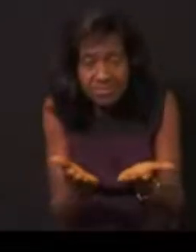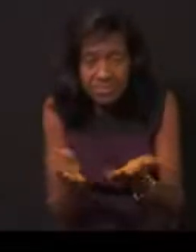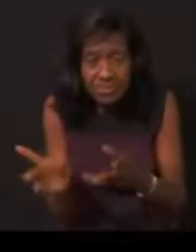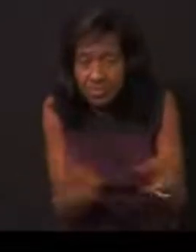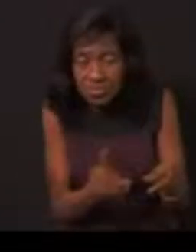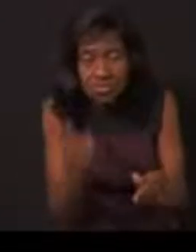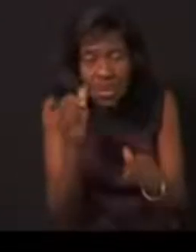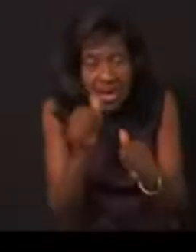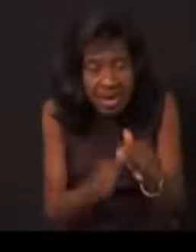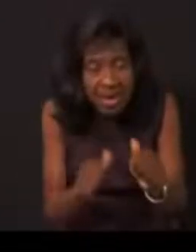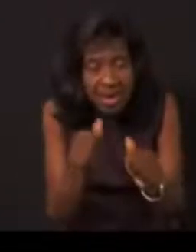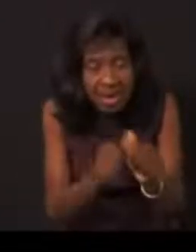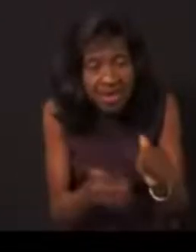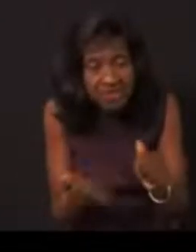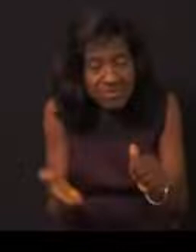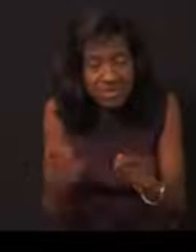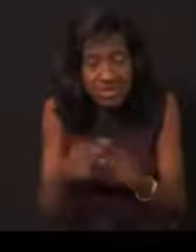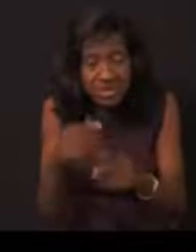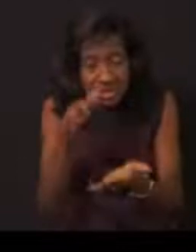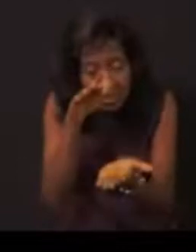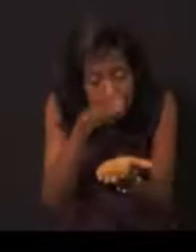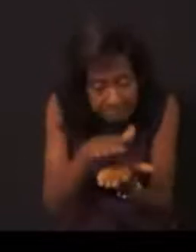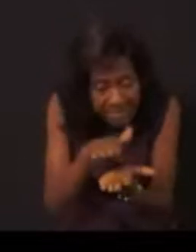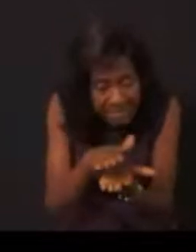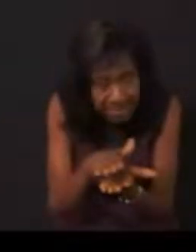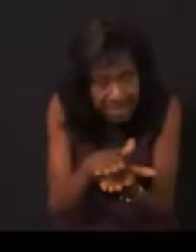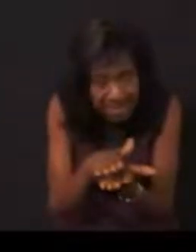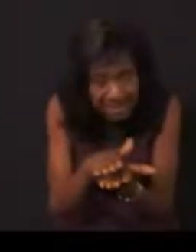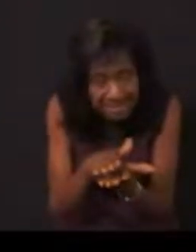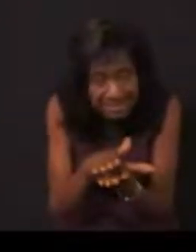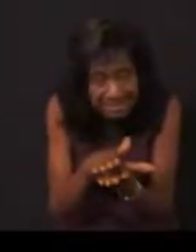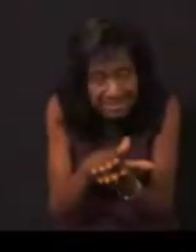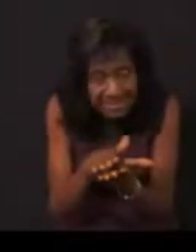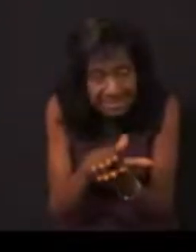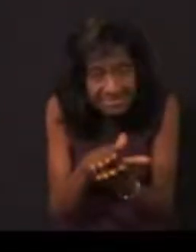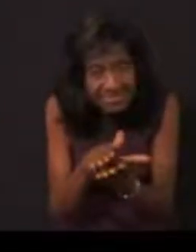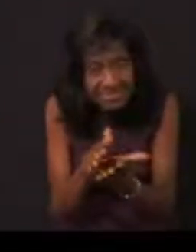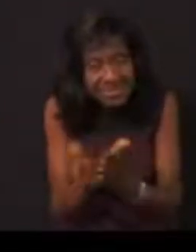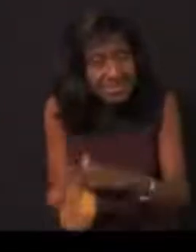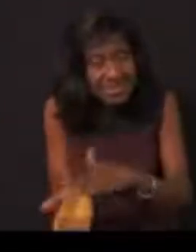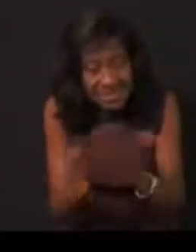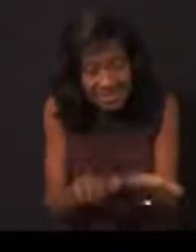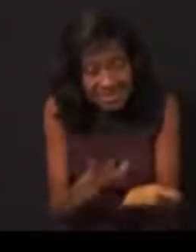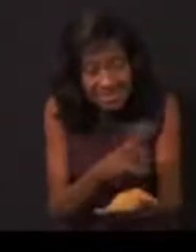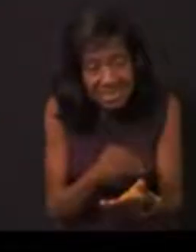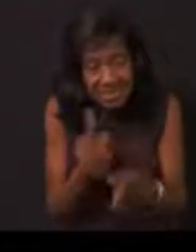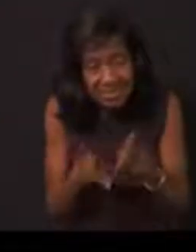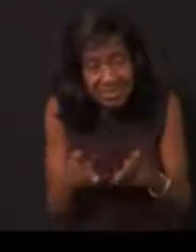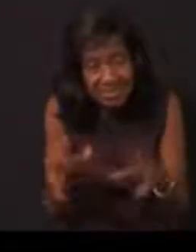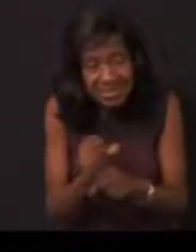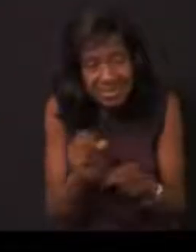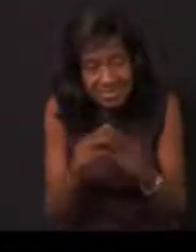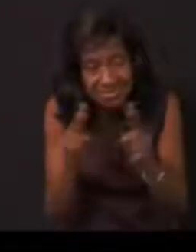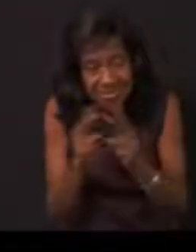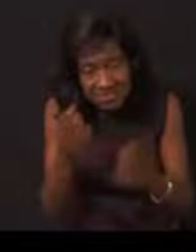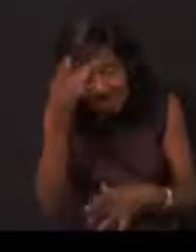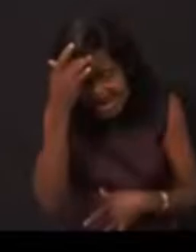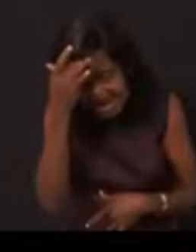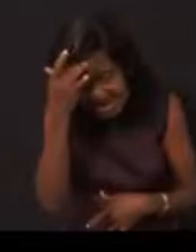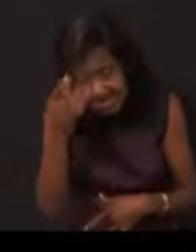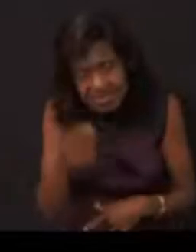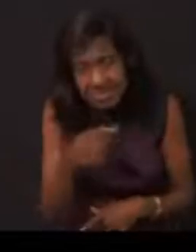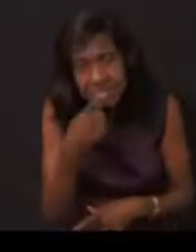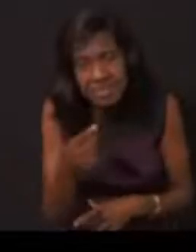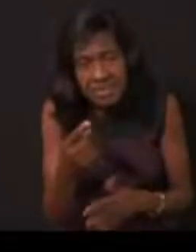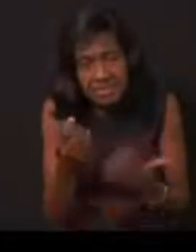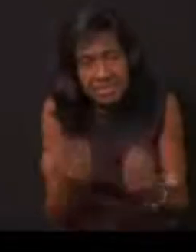possible to minimize that. And I wish I could use the word, it will never happen. These days, the level of